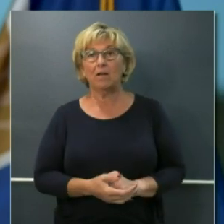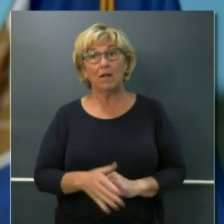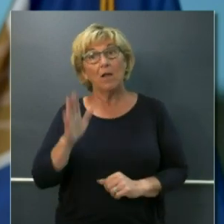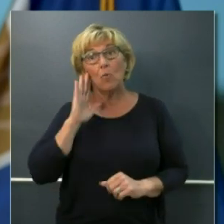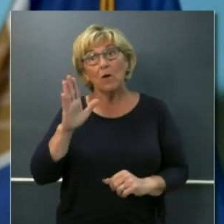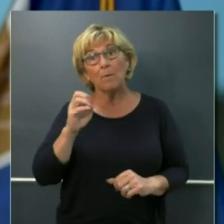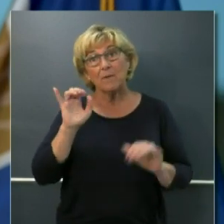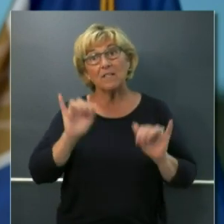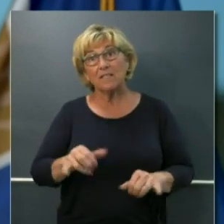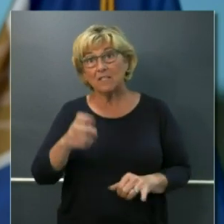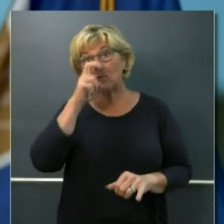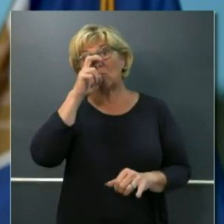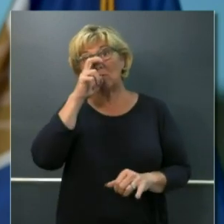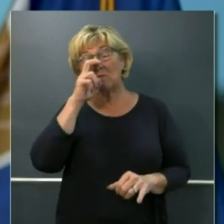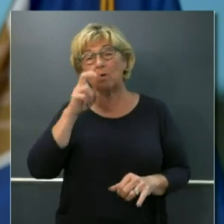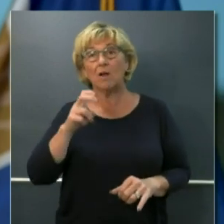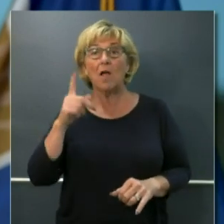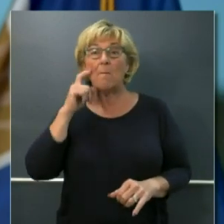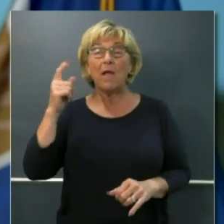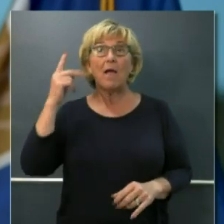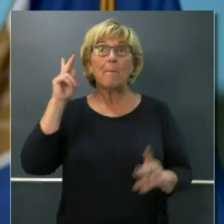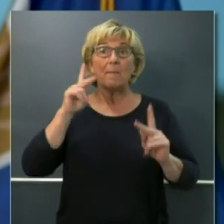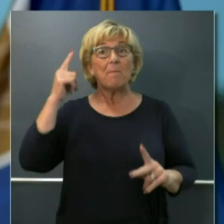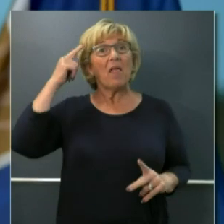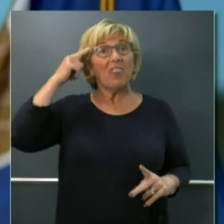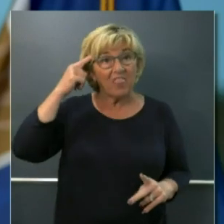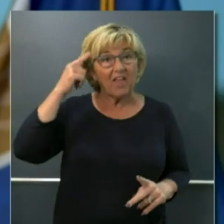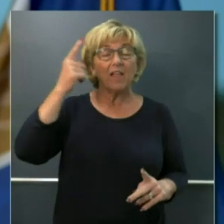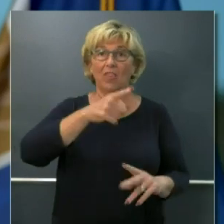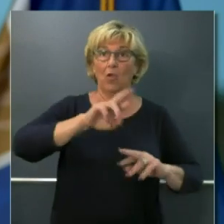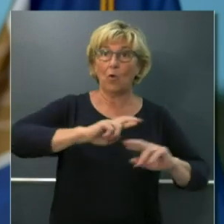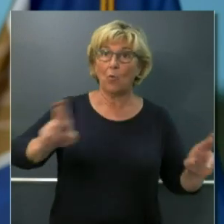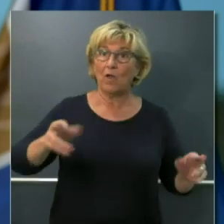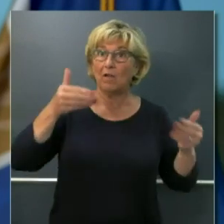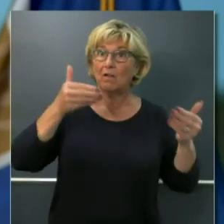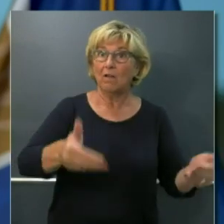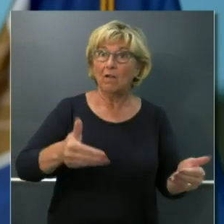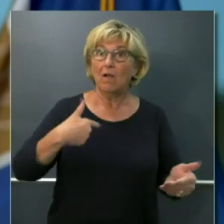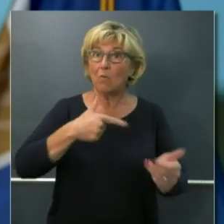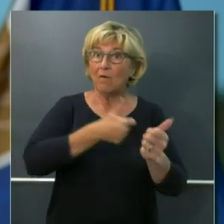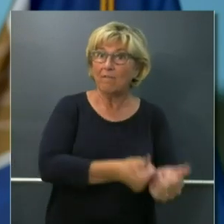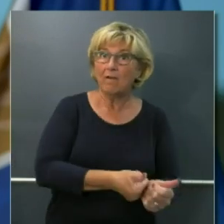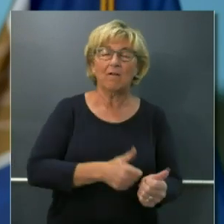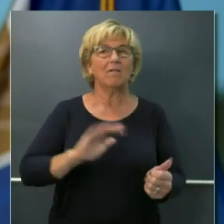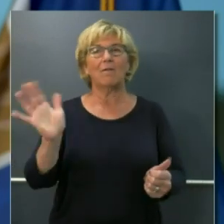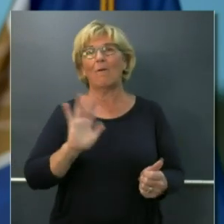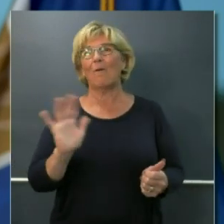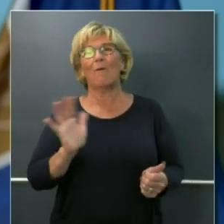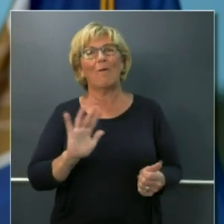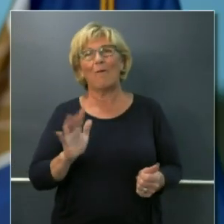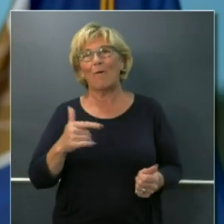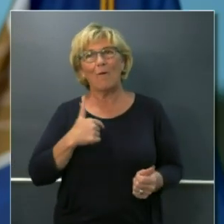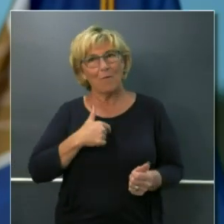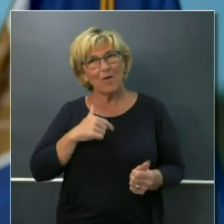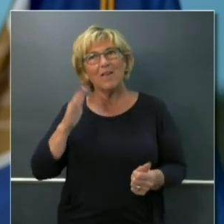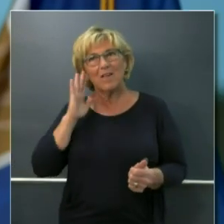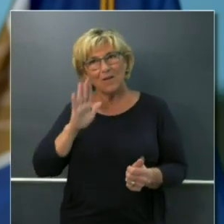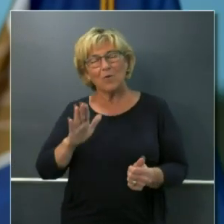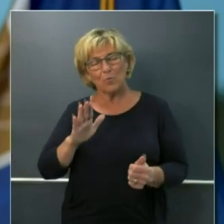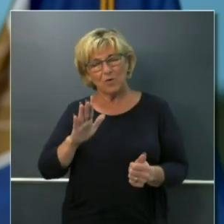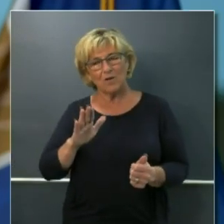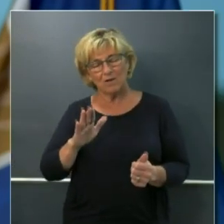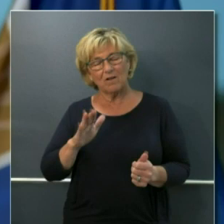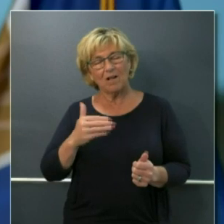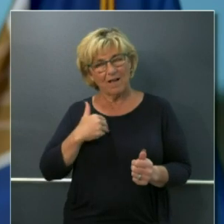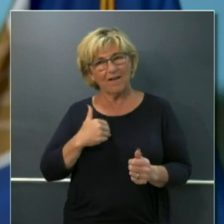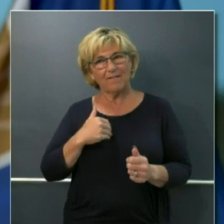stringent. We're not just because people think they're ready to reopen even more loosely than the state